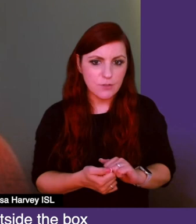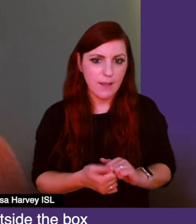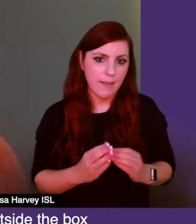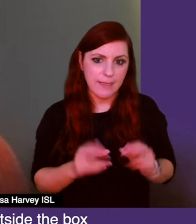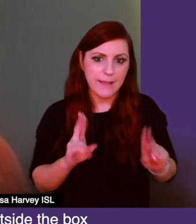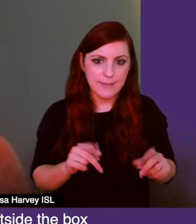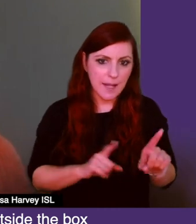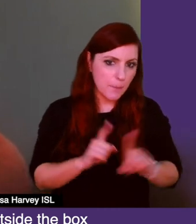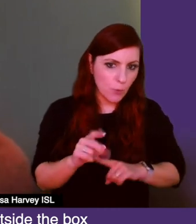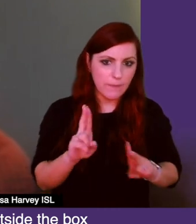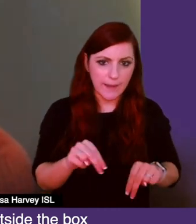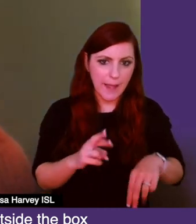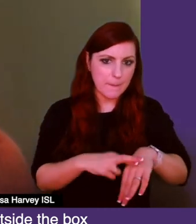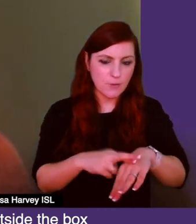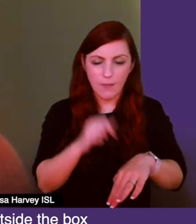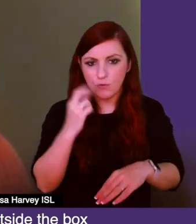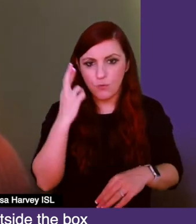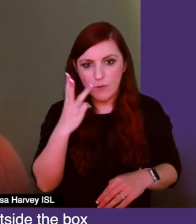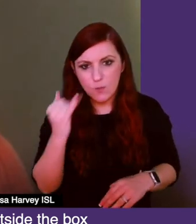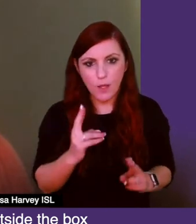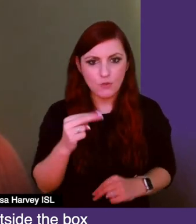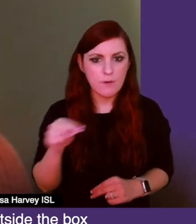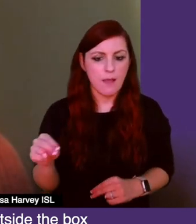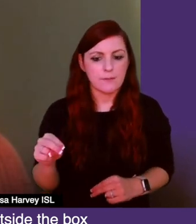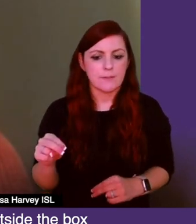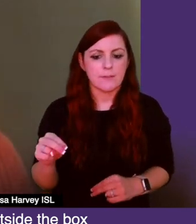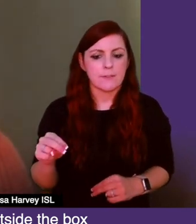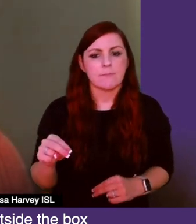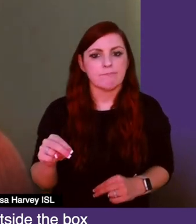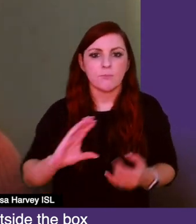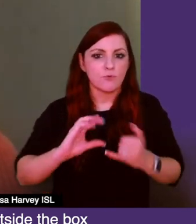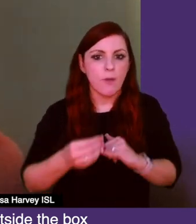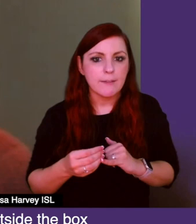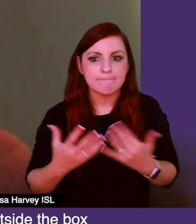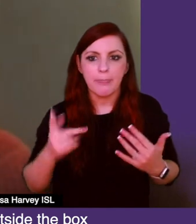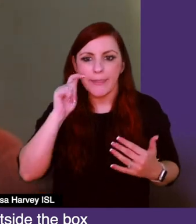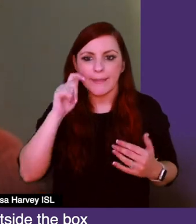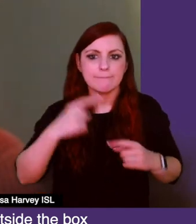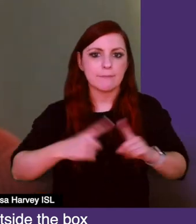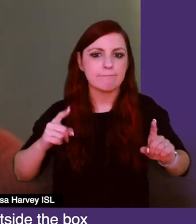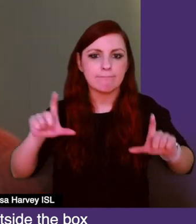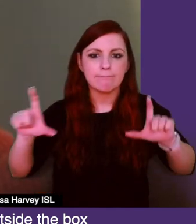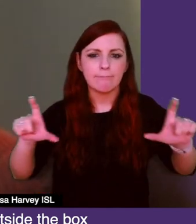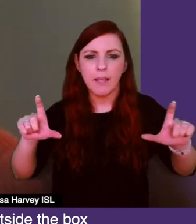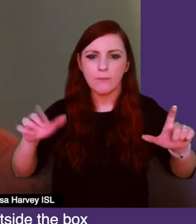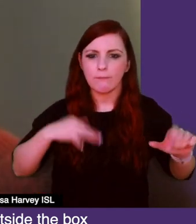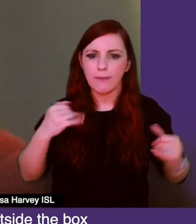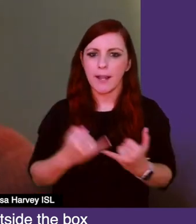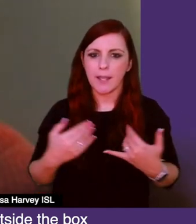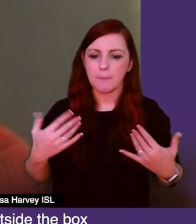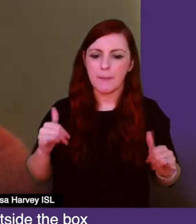change, things can get better, and there's no reason you shouldn't. There's no reason you shouldn't go outside the box if you feel that you might